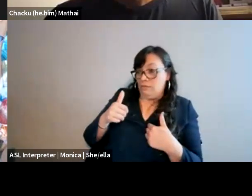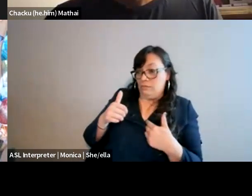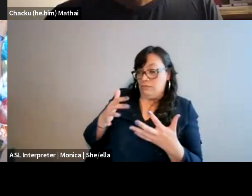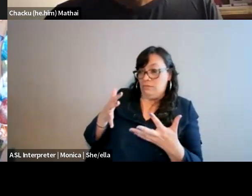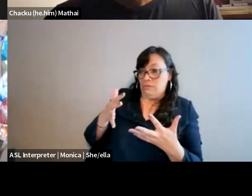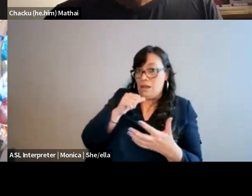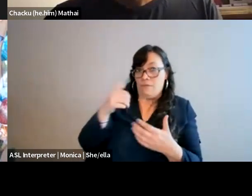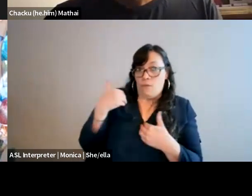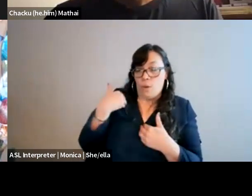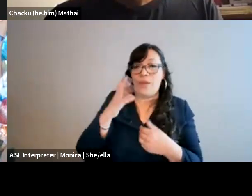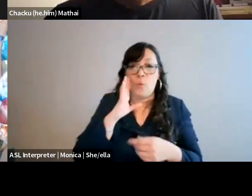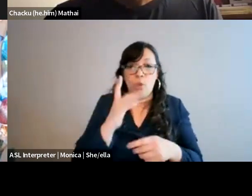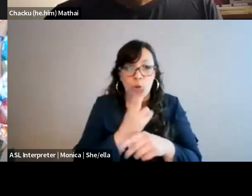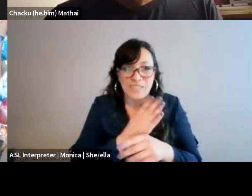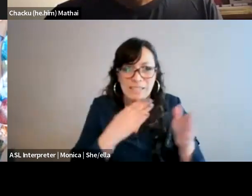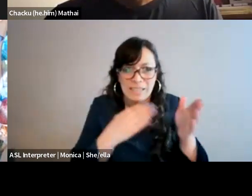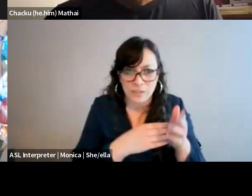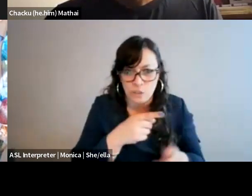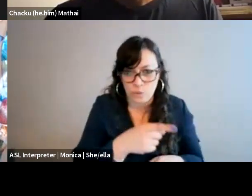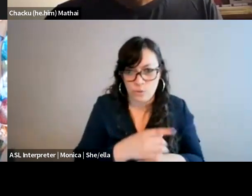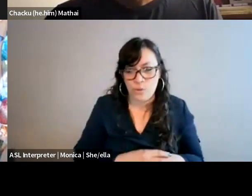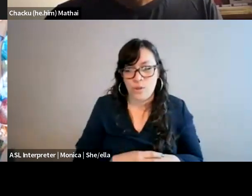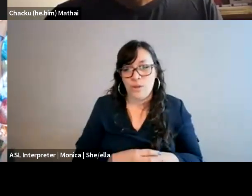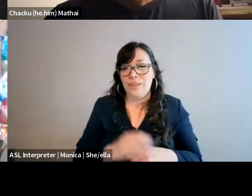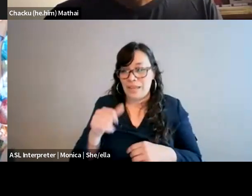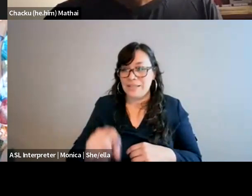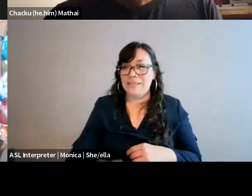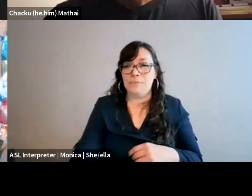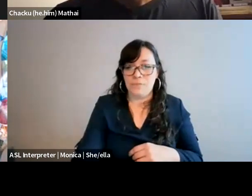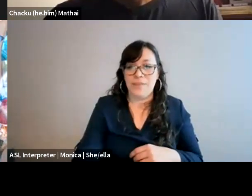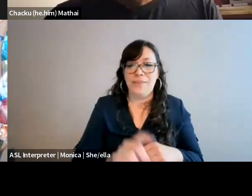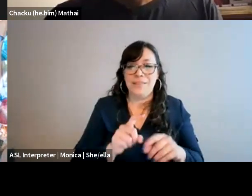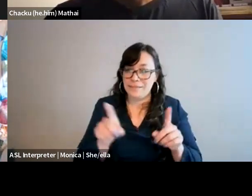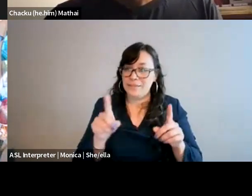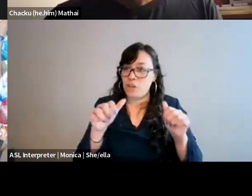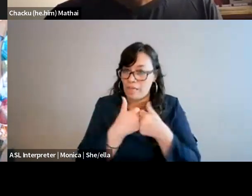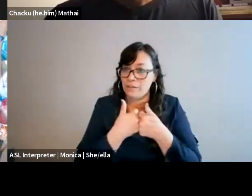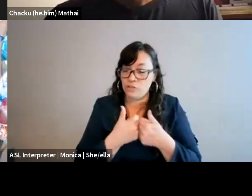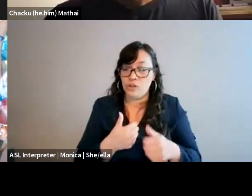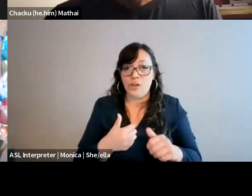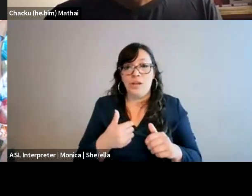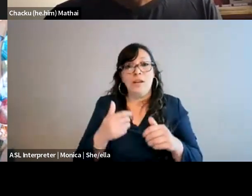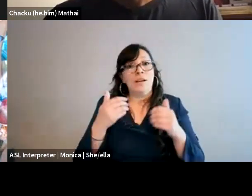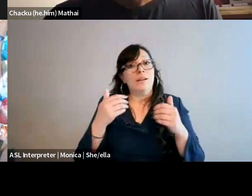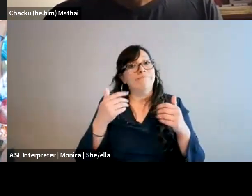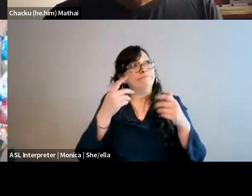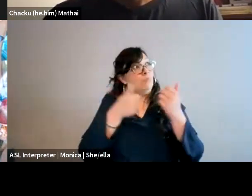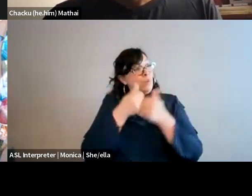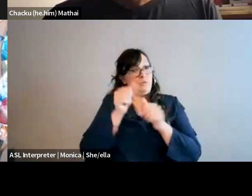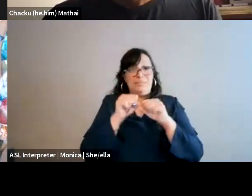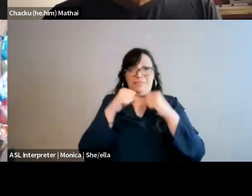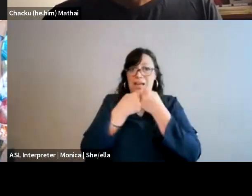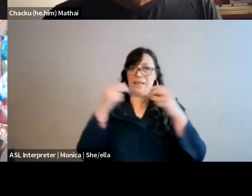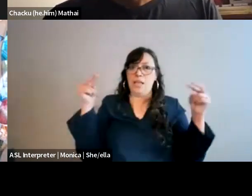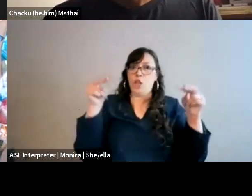they will use that and weaponize it against you. And that's the difficulty because mainstream society look at